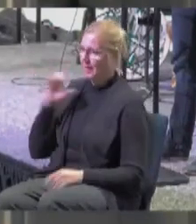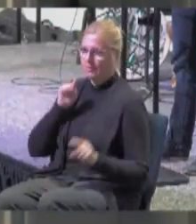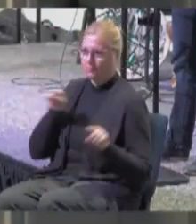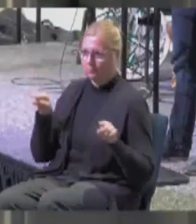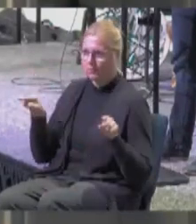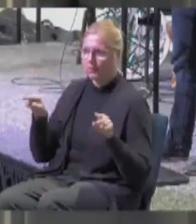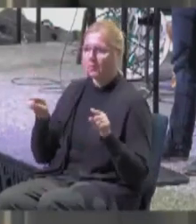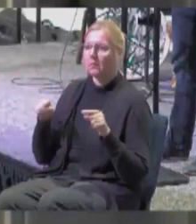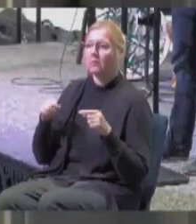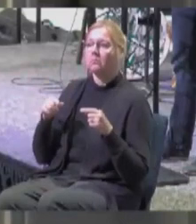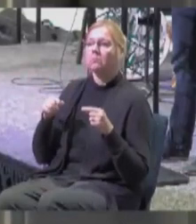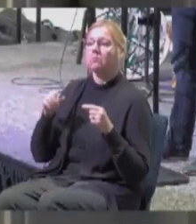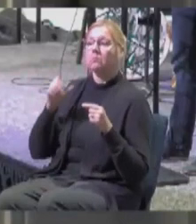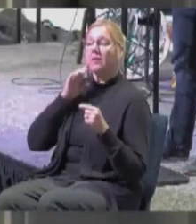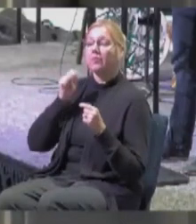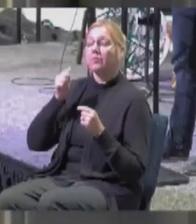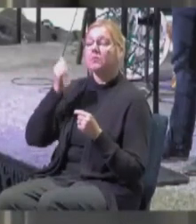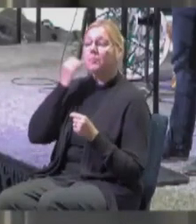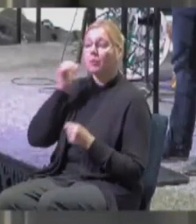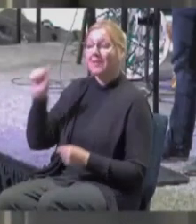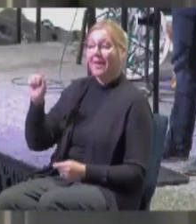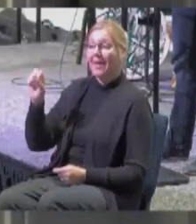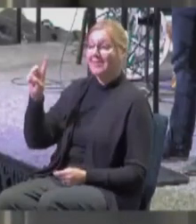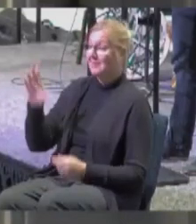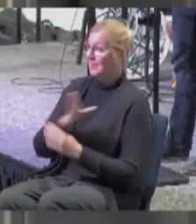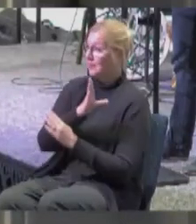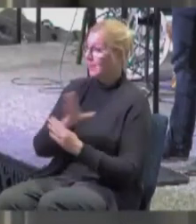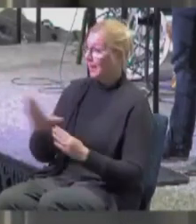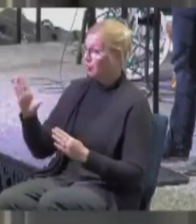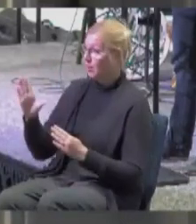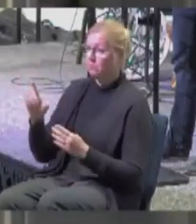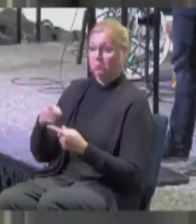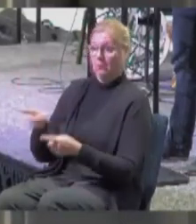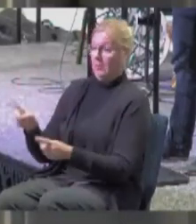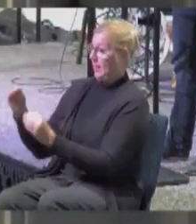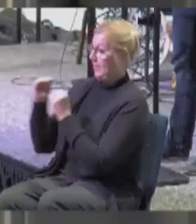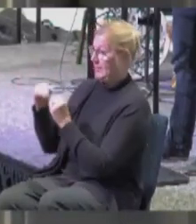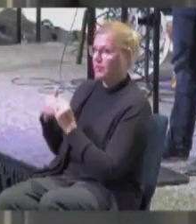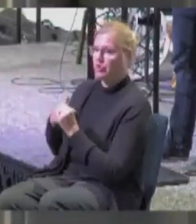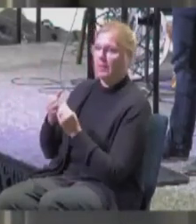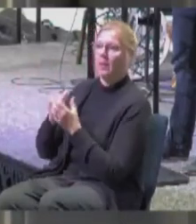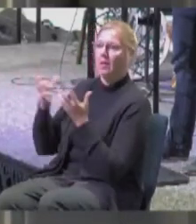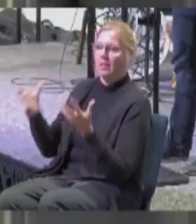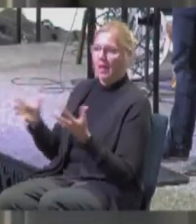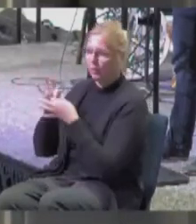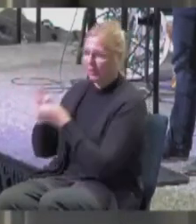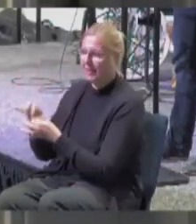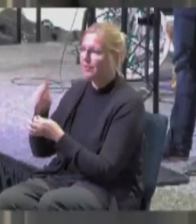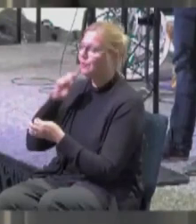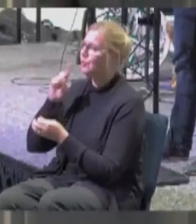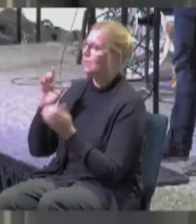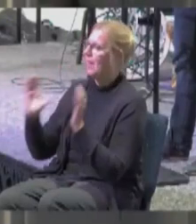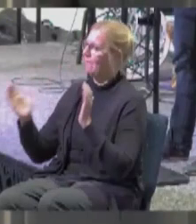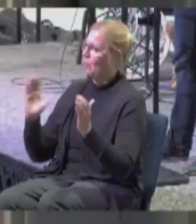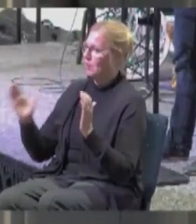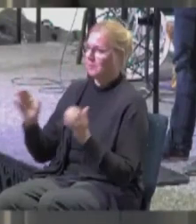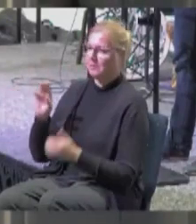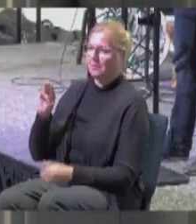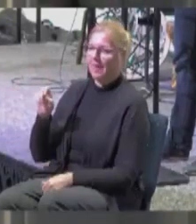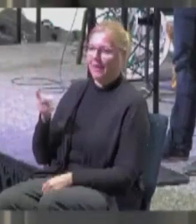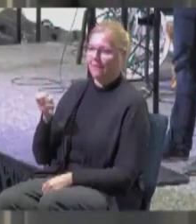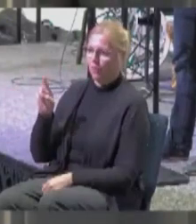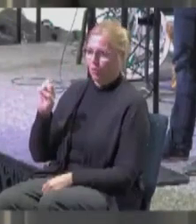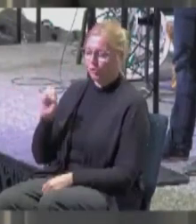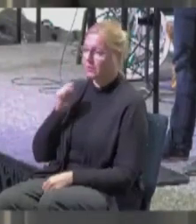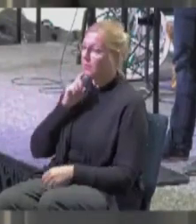and partners on the autism spectrum may have much to teach me about how best to communicate metaphors. we